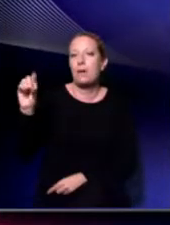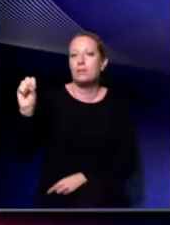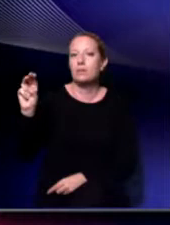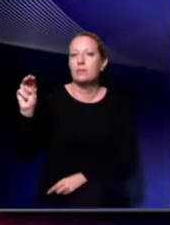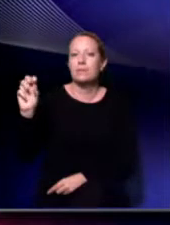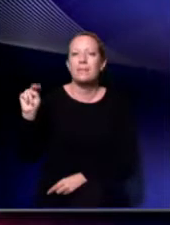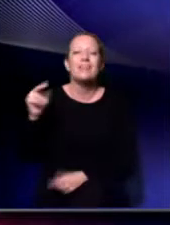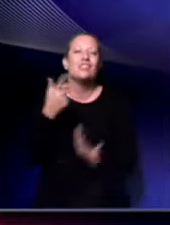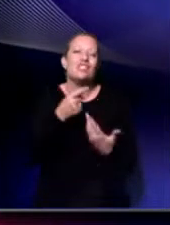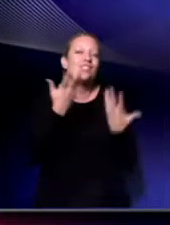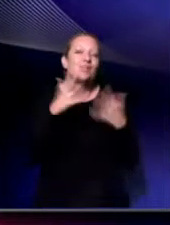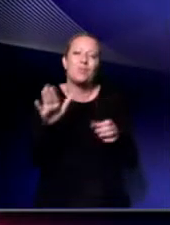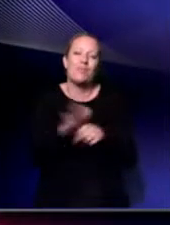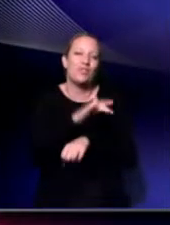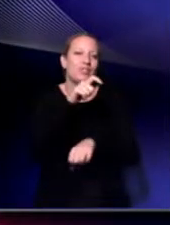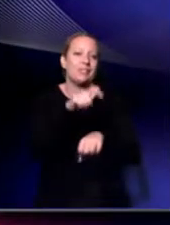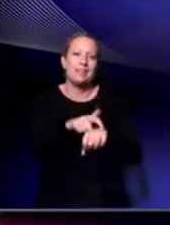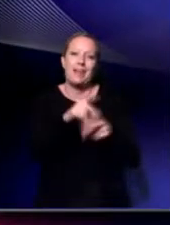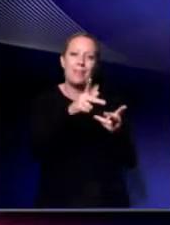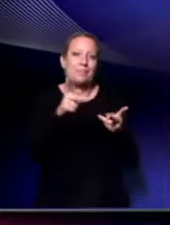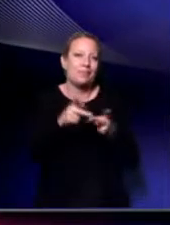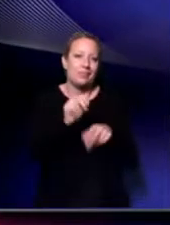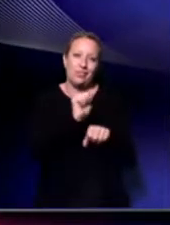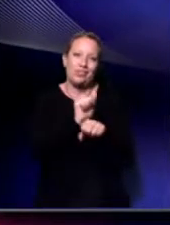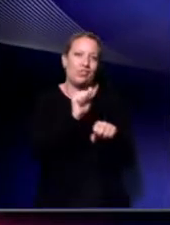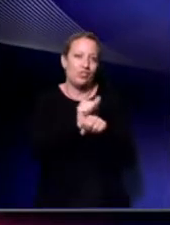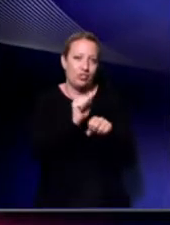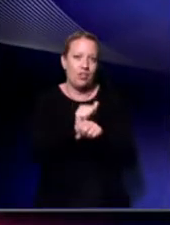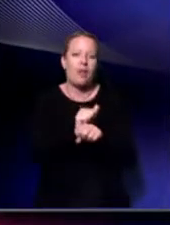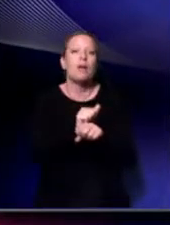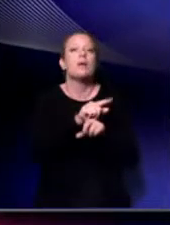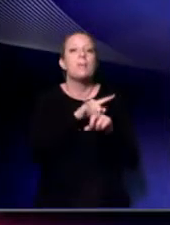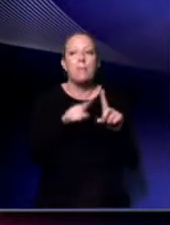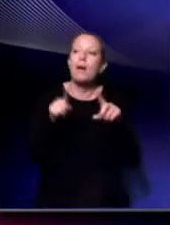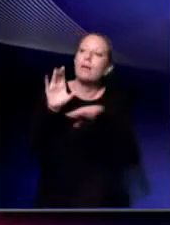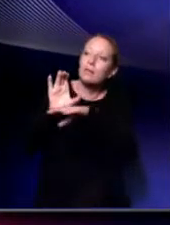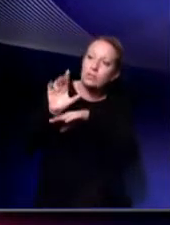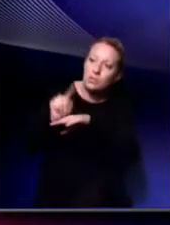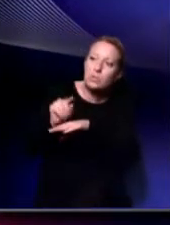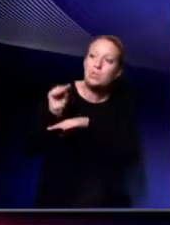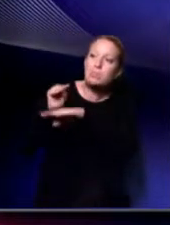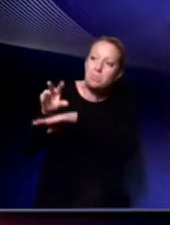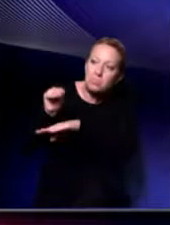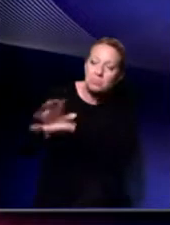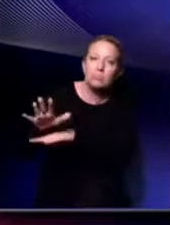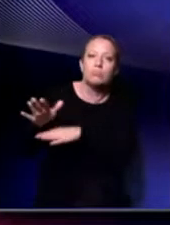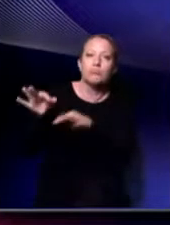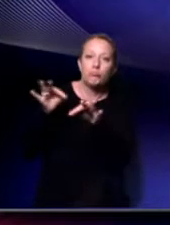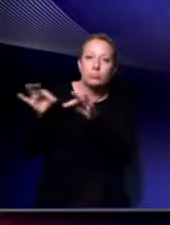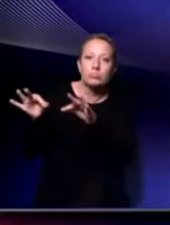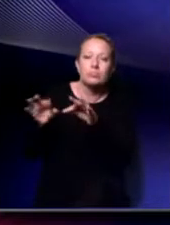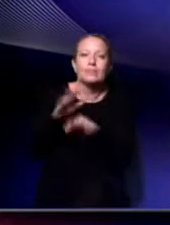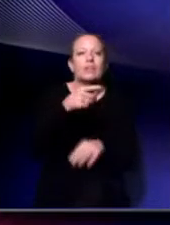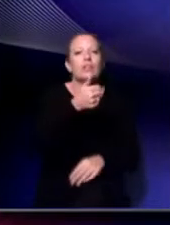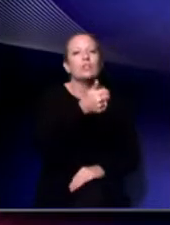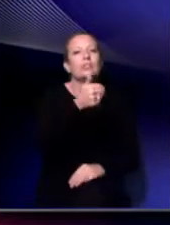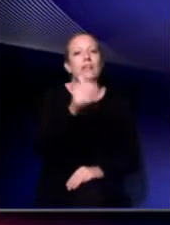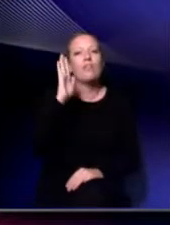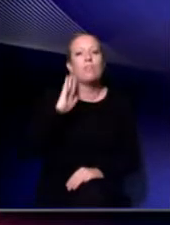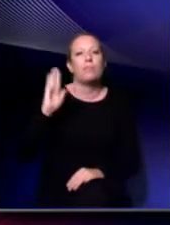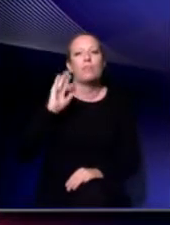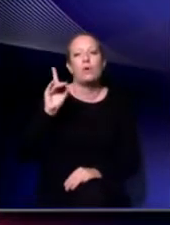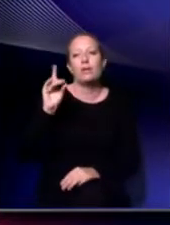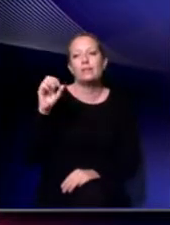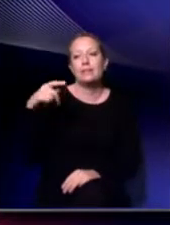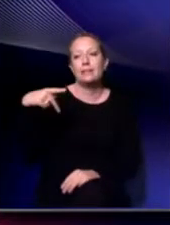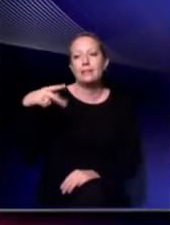consultant type of position. And she's somebody who has, she was the deputy administrator for